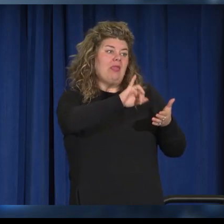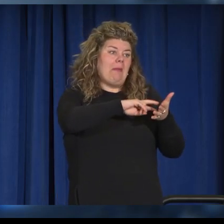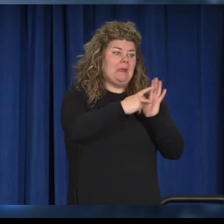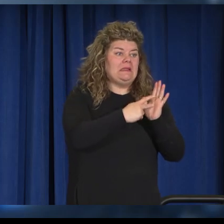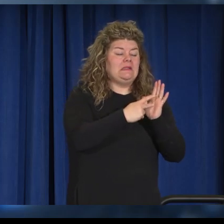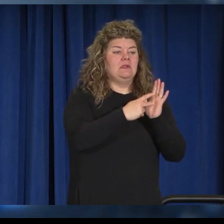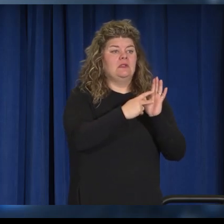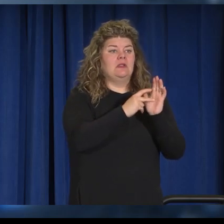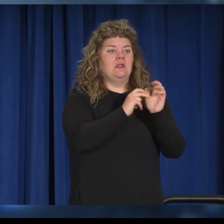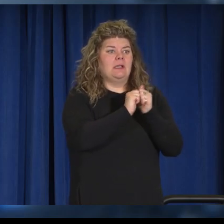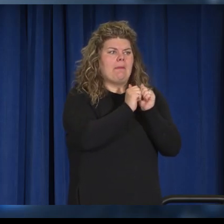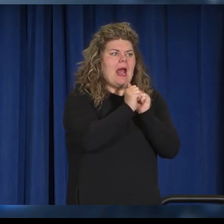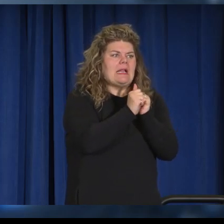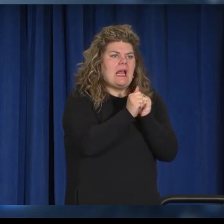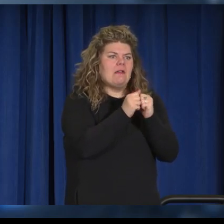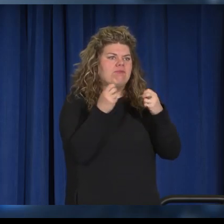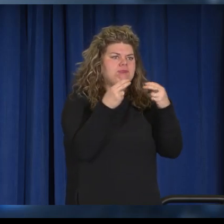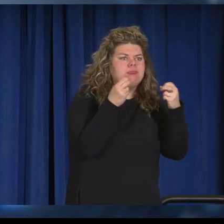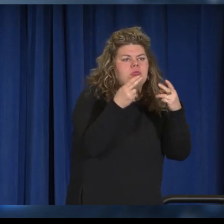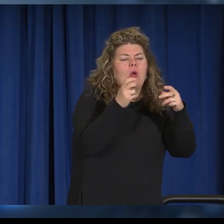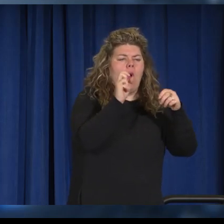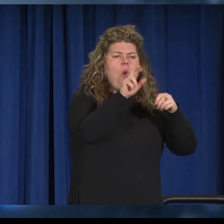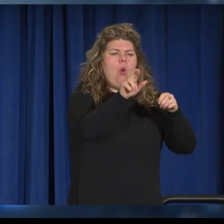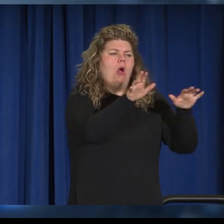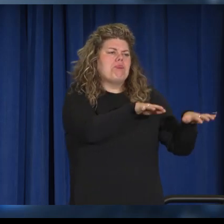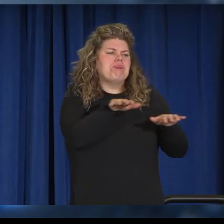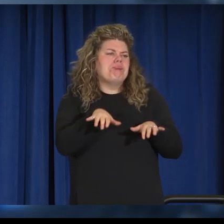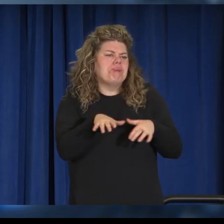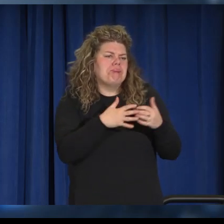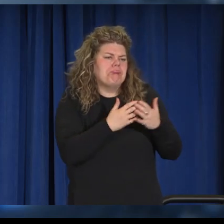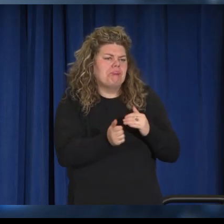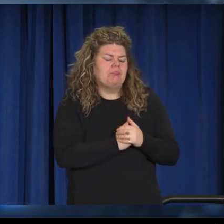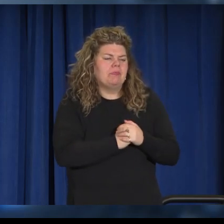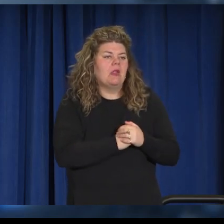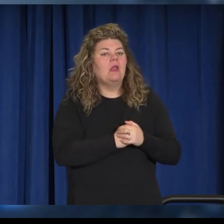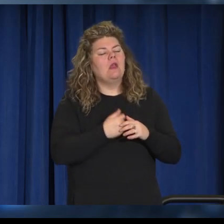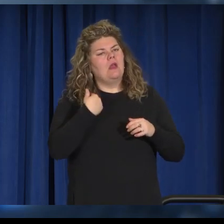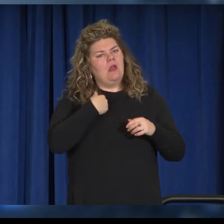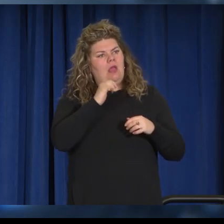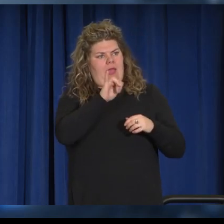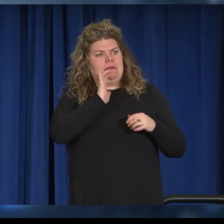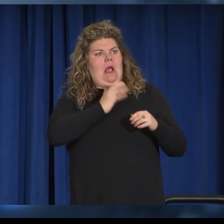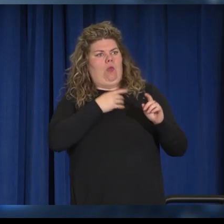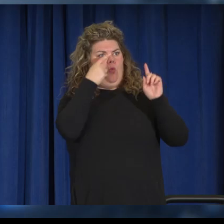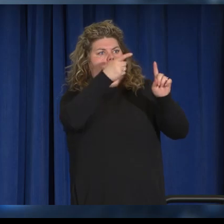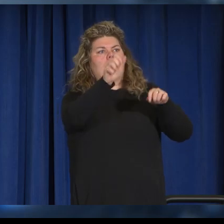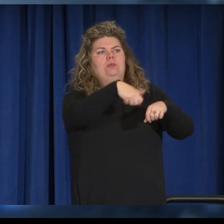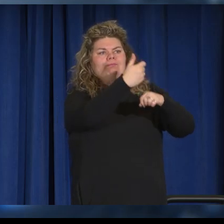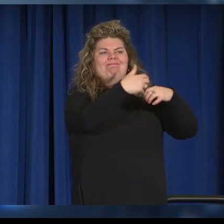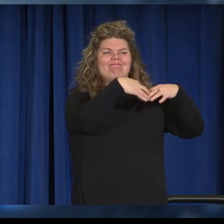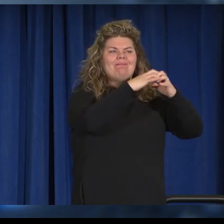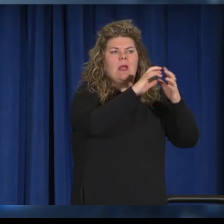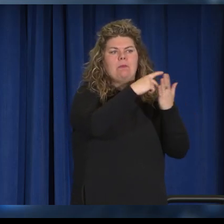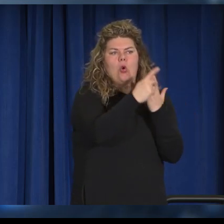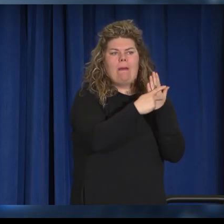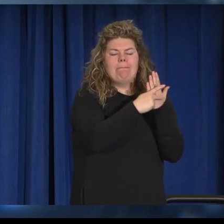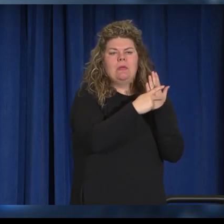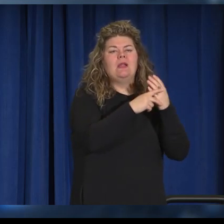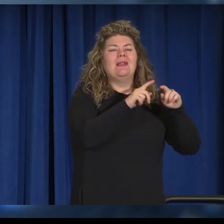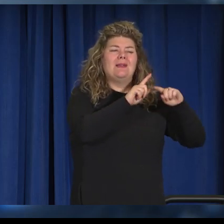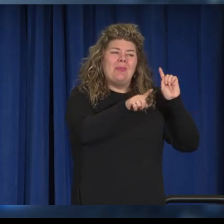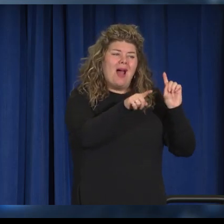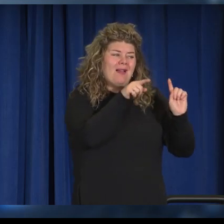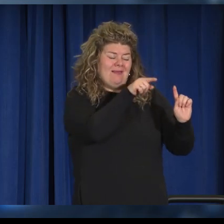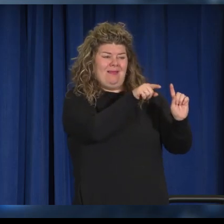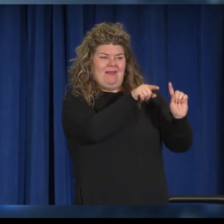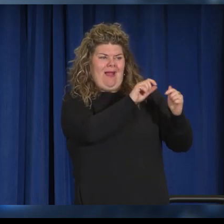that's competitively. But to create a program like that without addressing the fact that there are